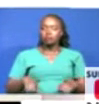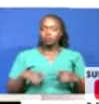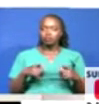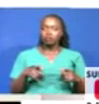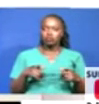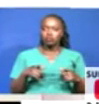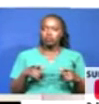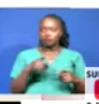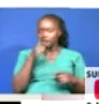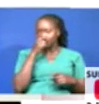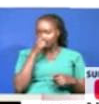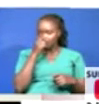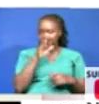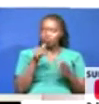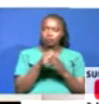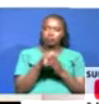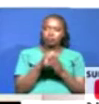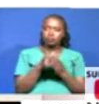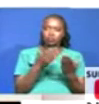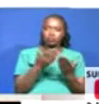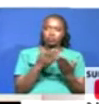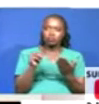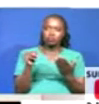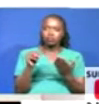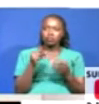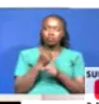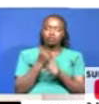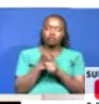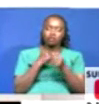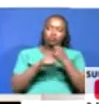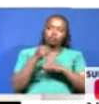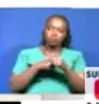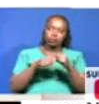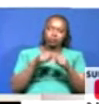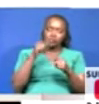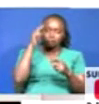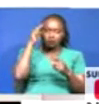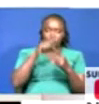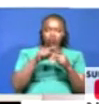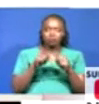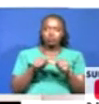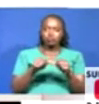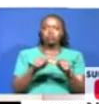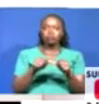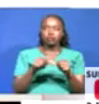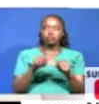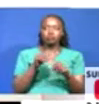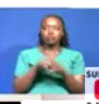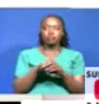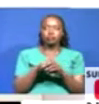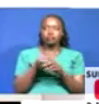would wish all the value chain actors to actively contribute towards sustainability in